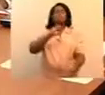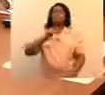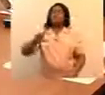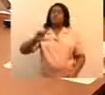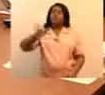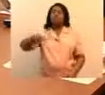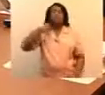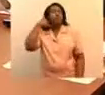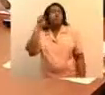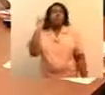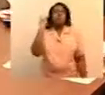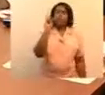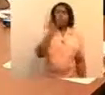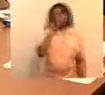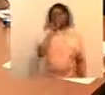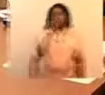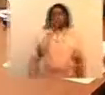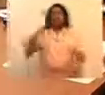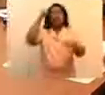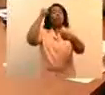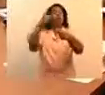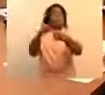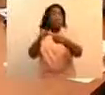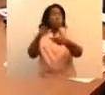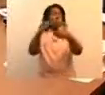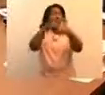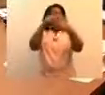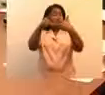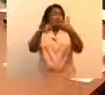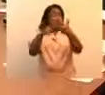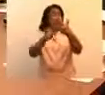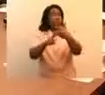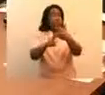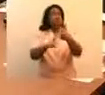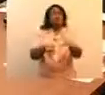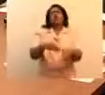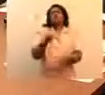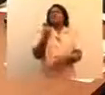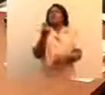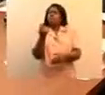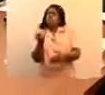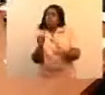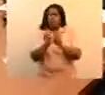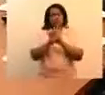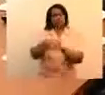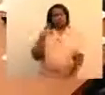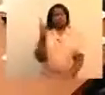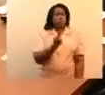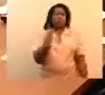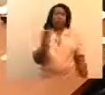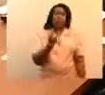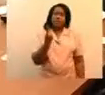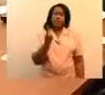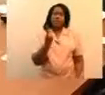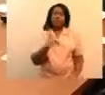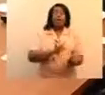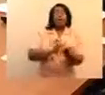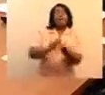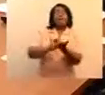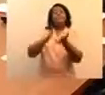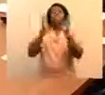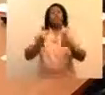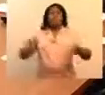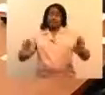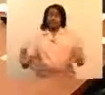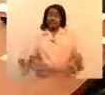Remember, these are only examples of some of the issues that can be dealt with in the ground rules, and the mediator will help